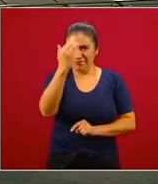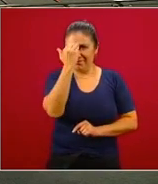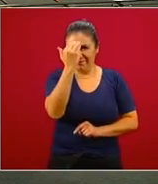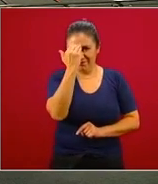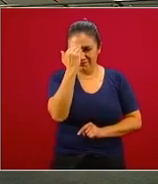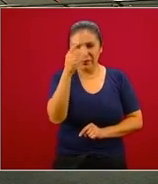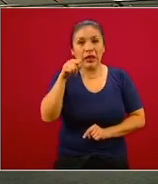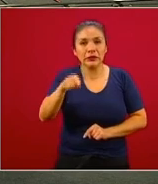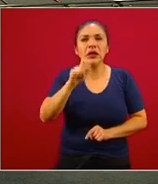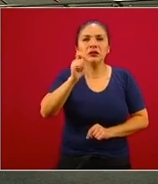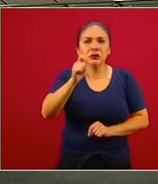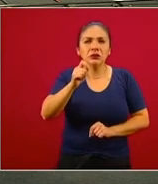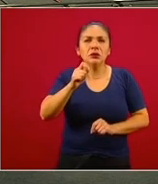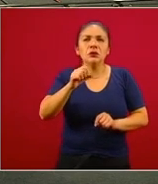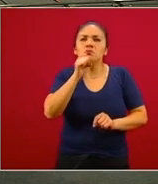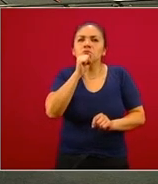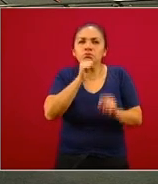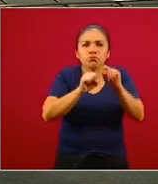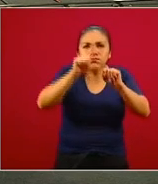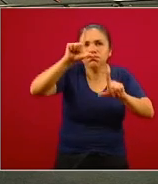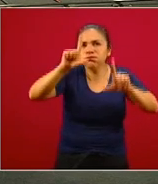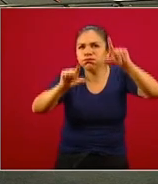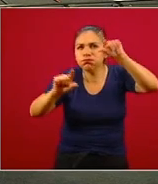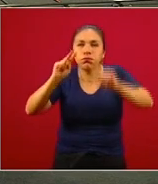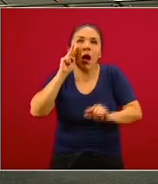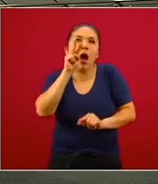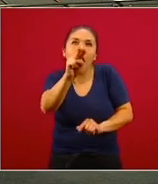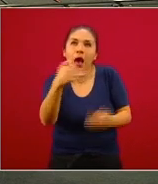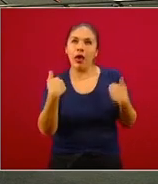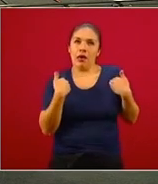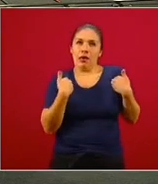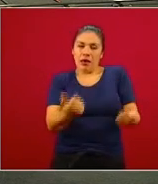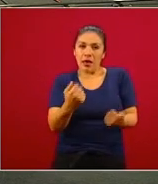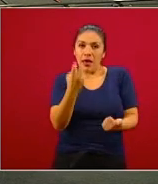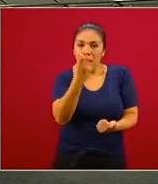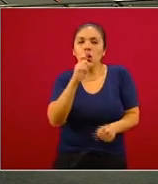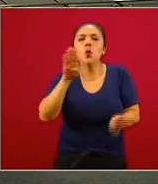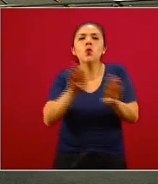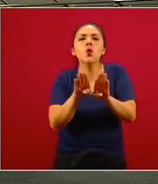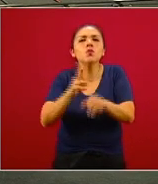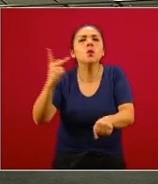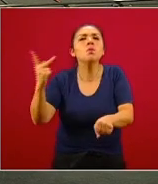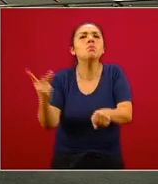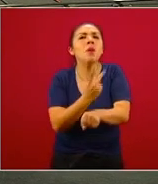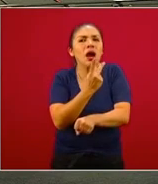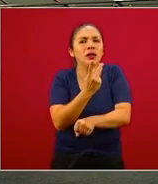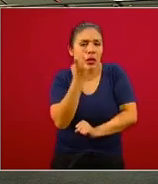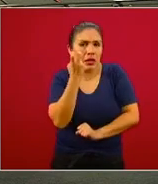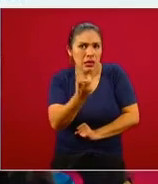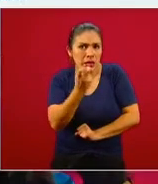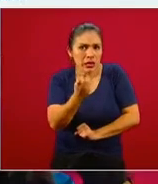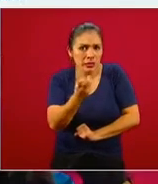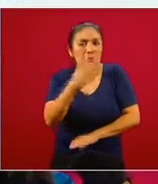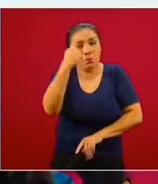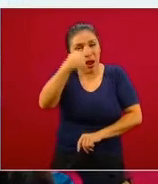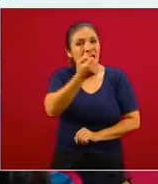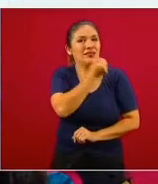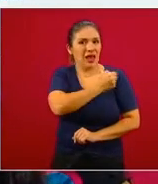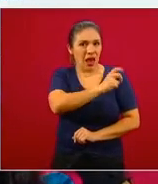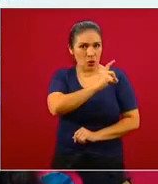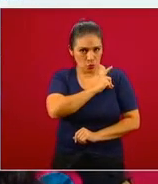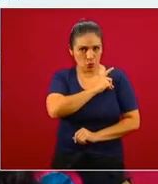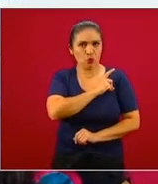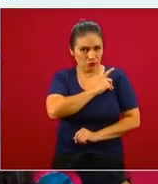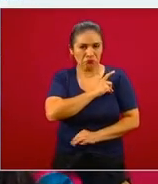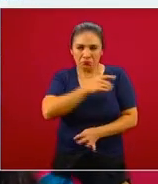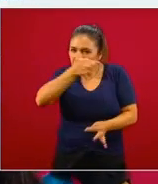epidemic curve, which, as you know, it is a visual representation of the occurrence of a phenomenon that is